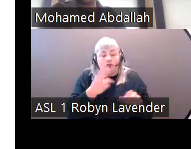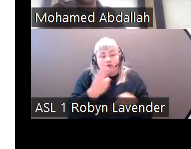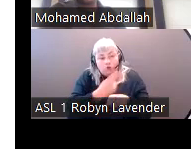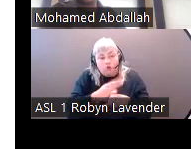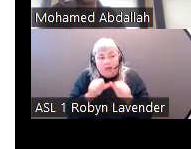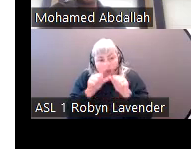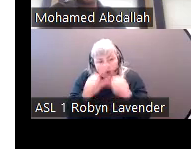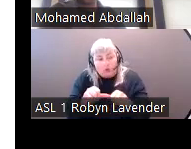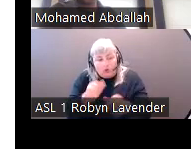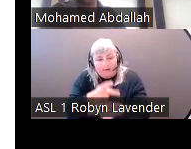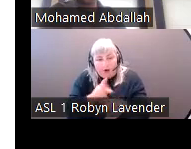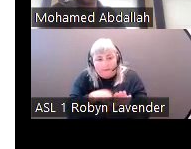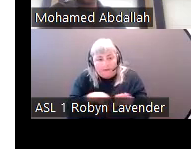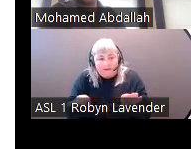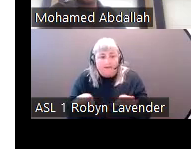community.